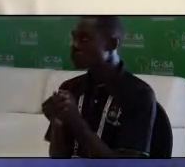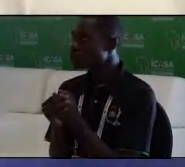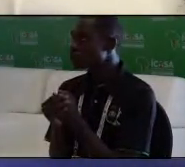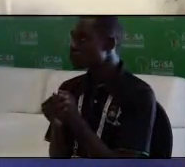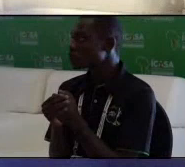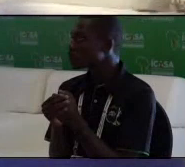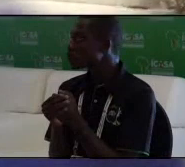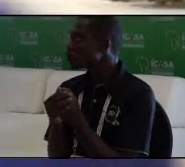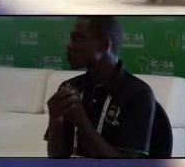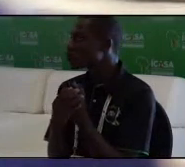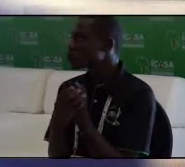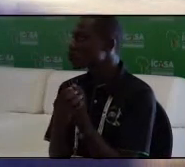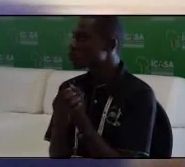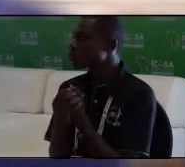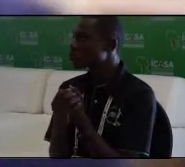please. So there's Dr.